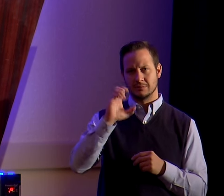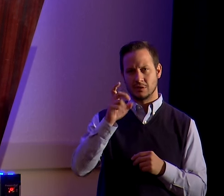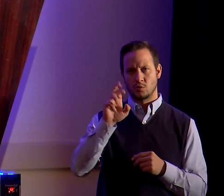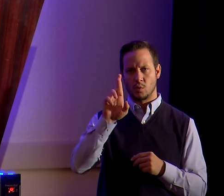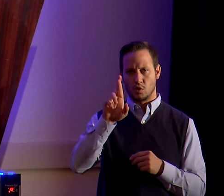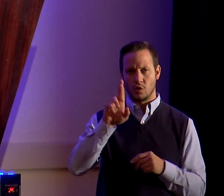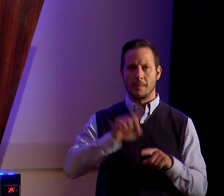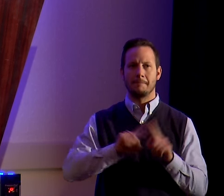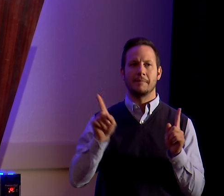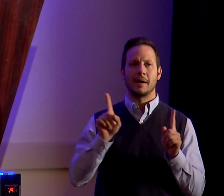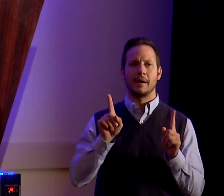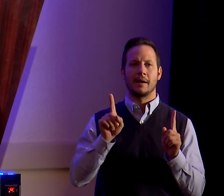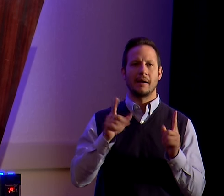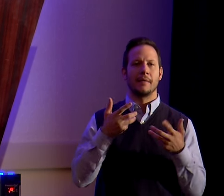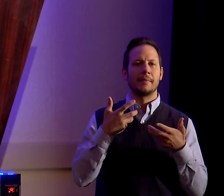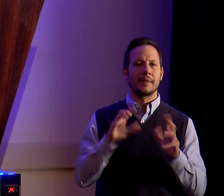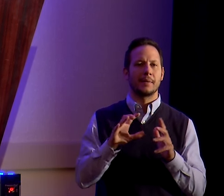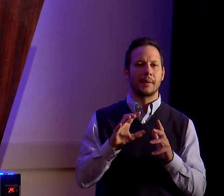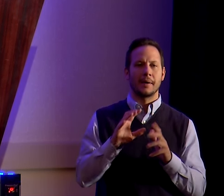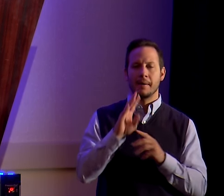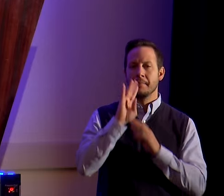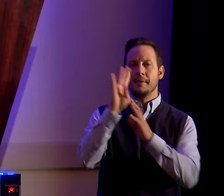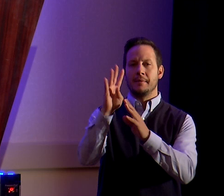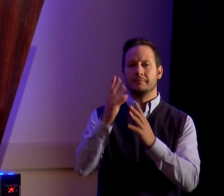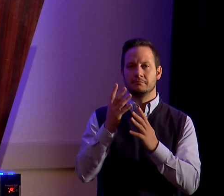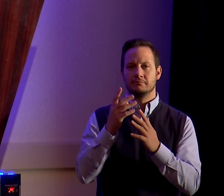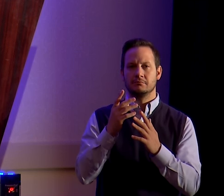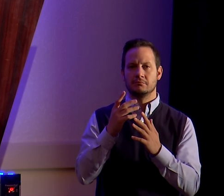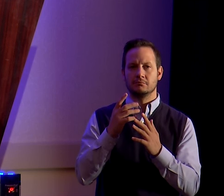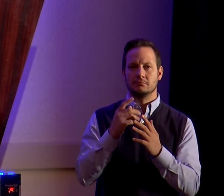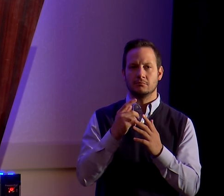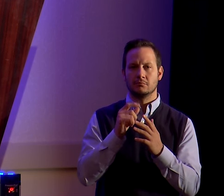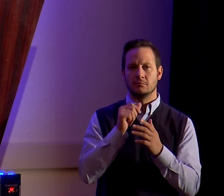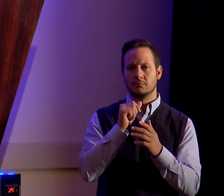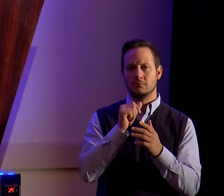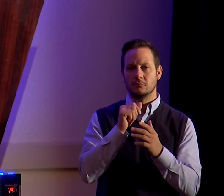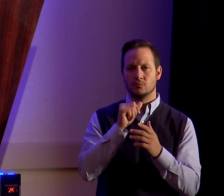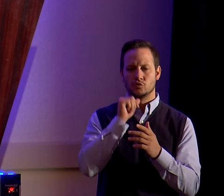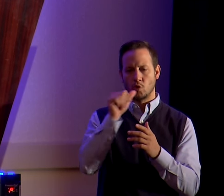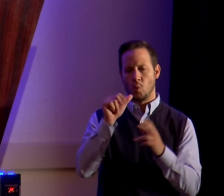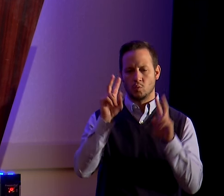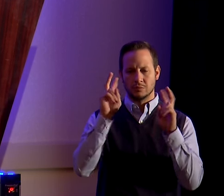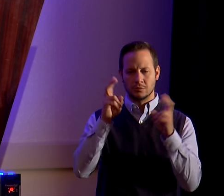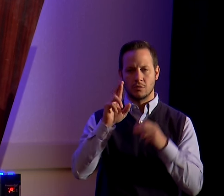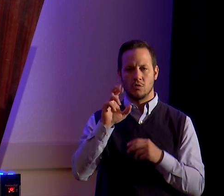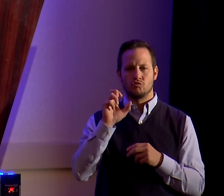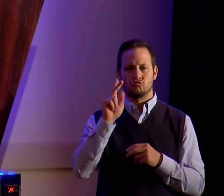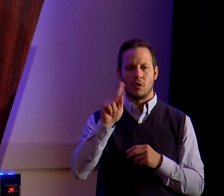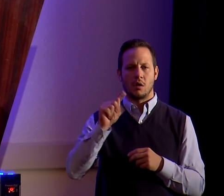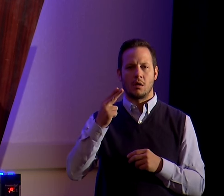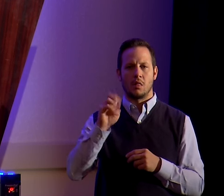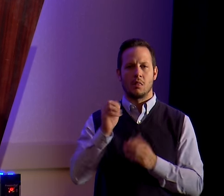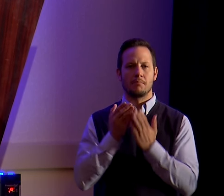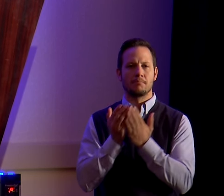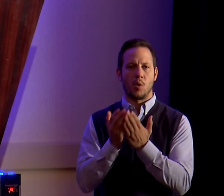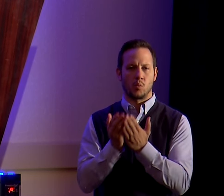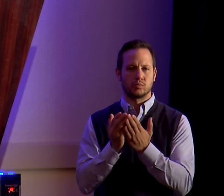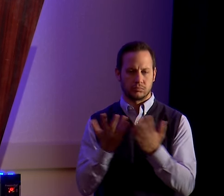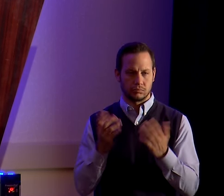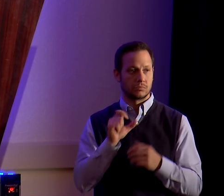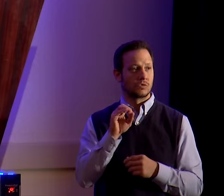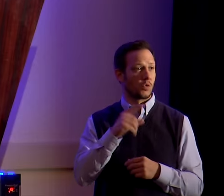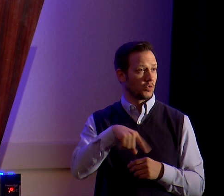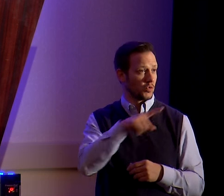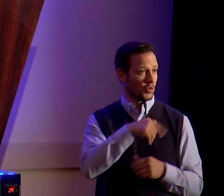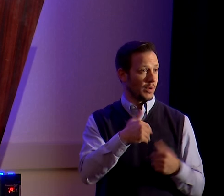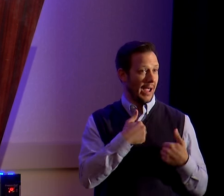they don't want to stick their head up to be pounded down, right? Don't rock the boat, is what we were taught. So if you have Asian